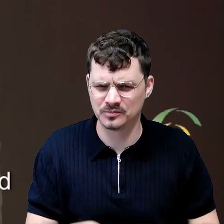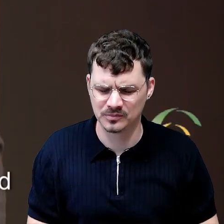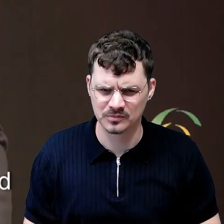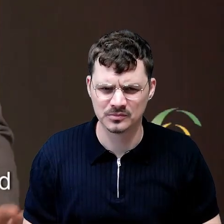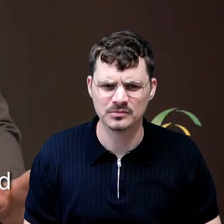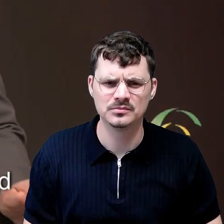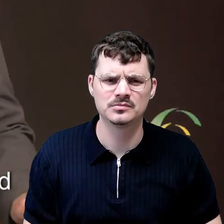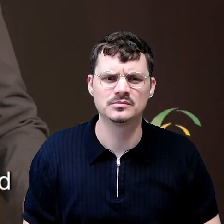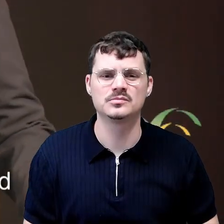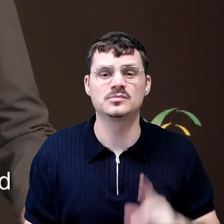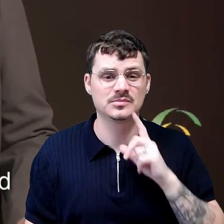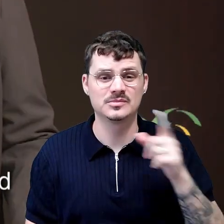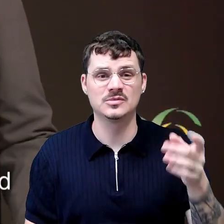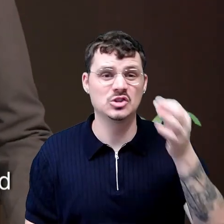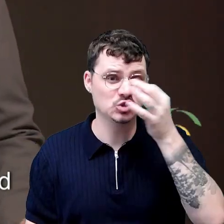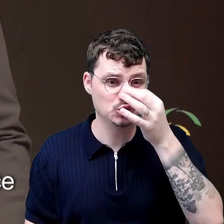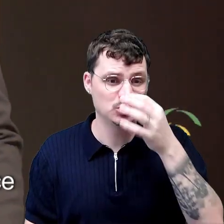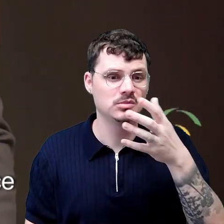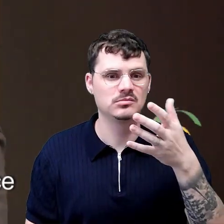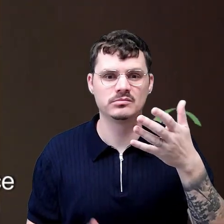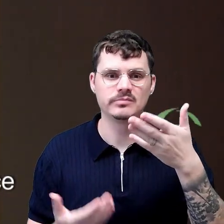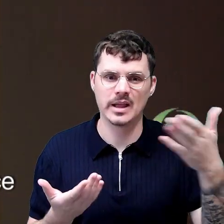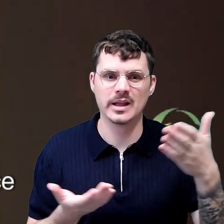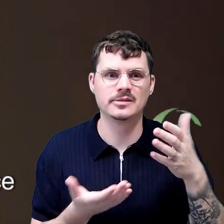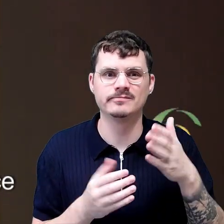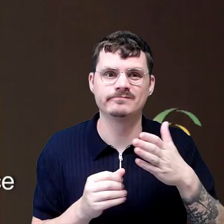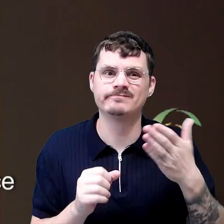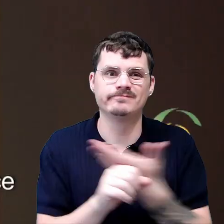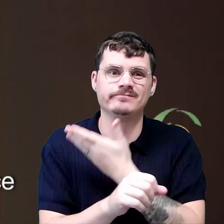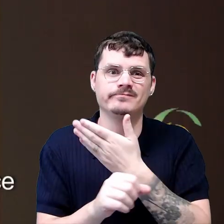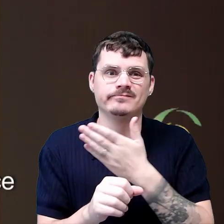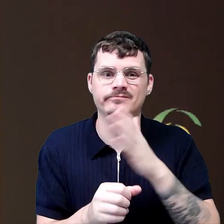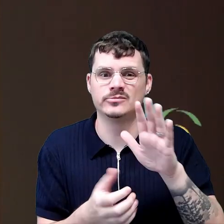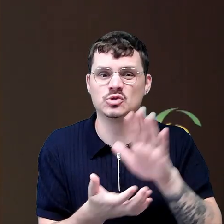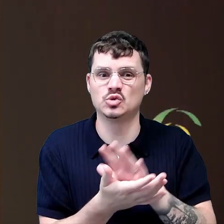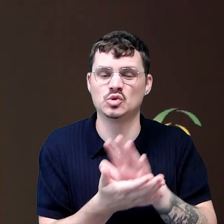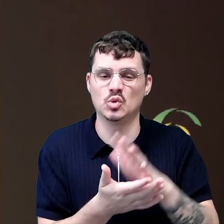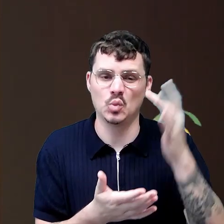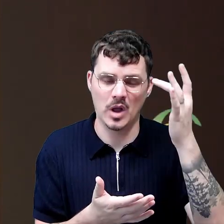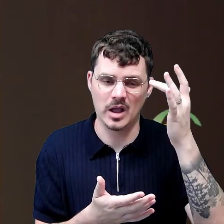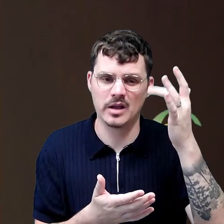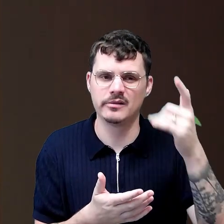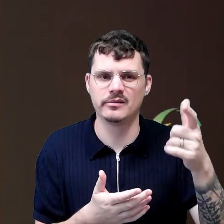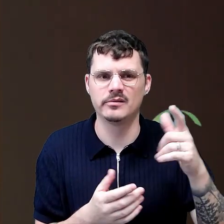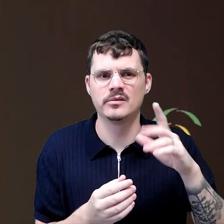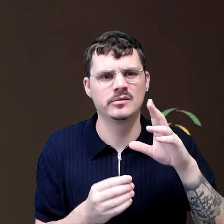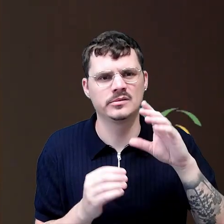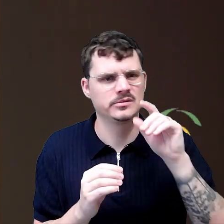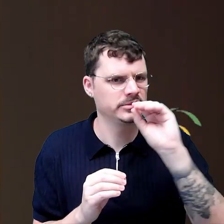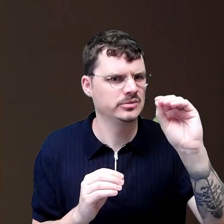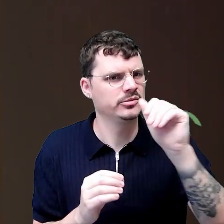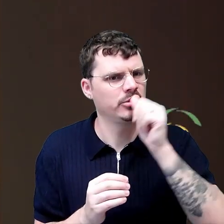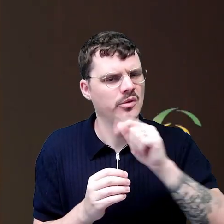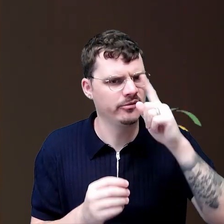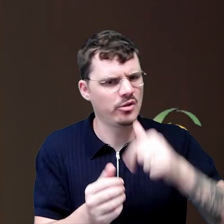And he was on the verge of being expelled from school because of their zero tolerance for threatening statements